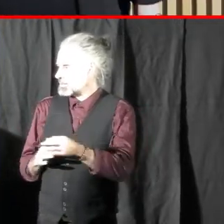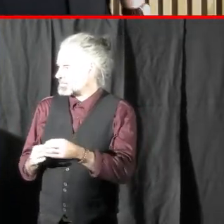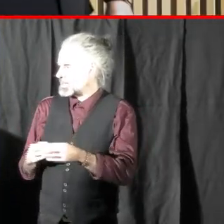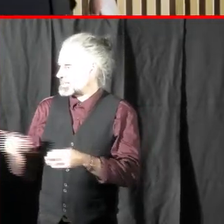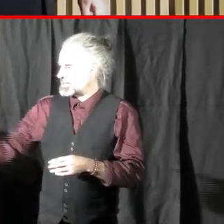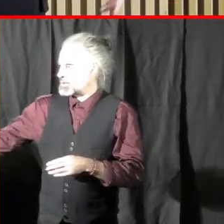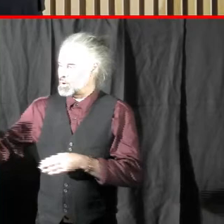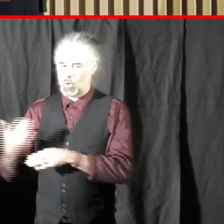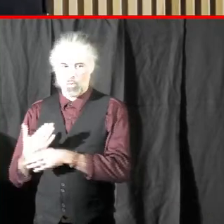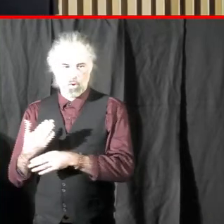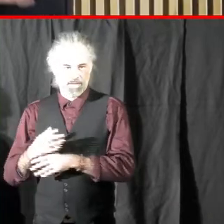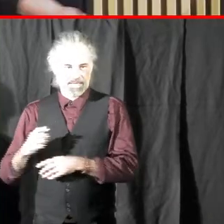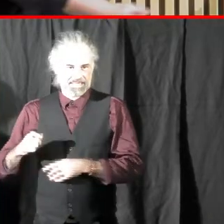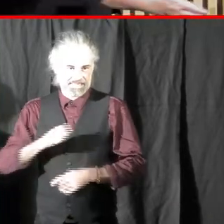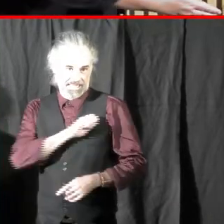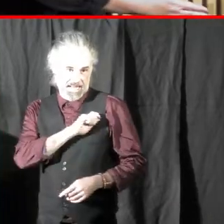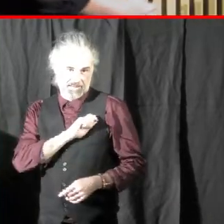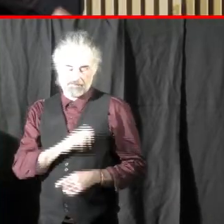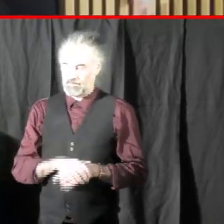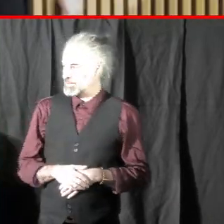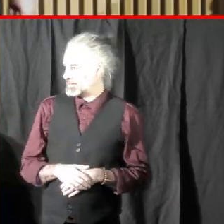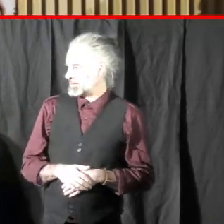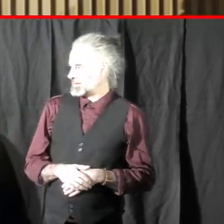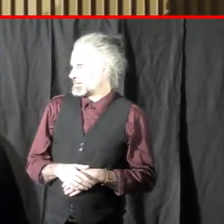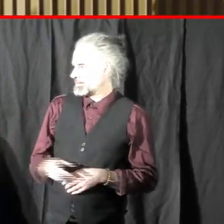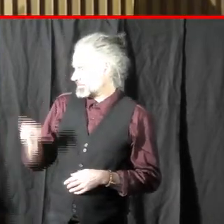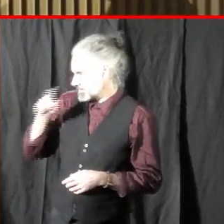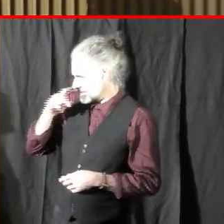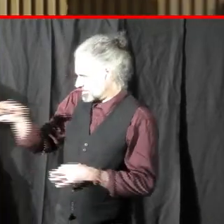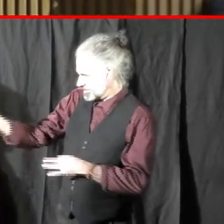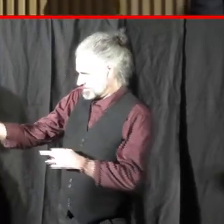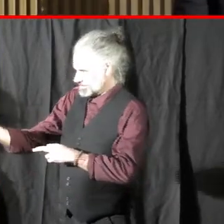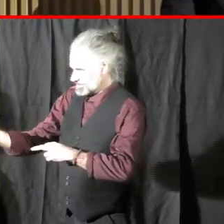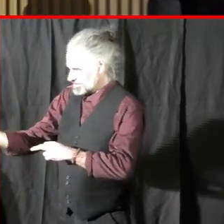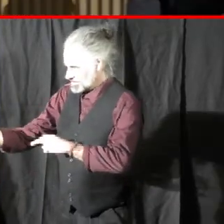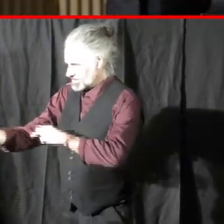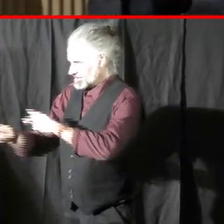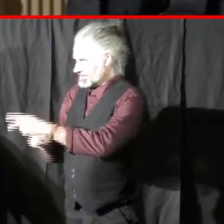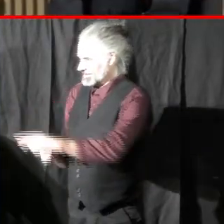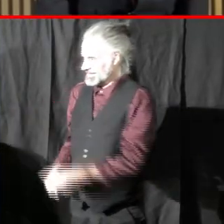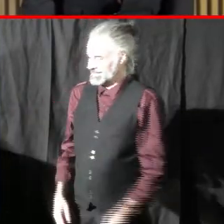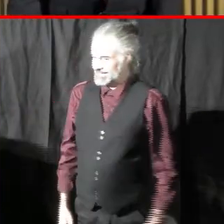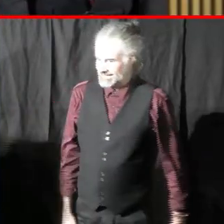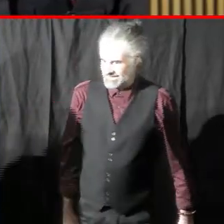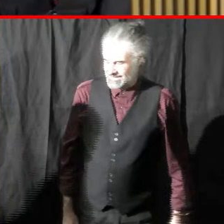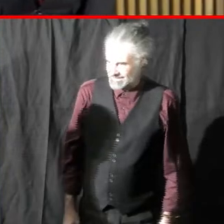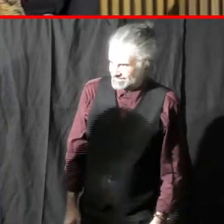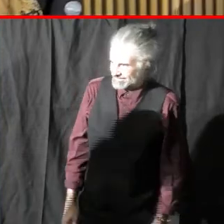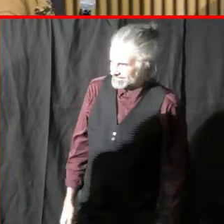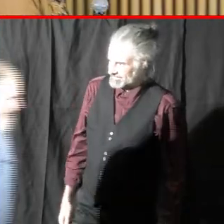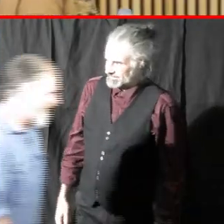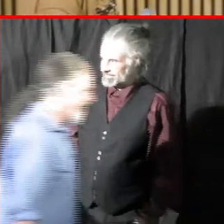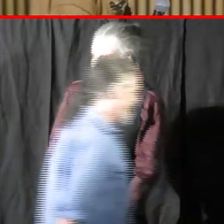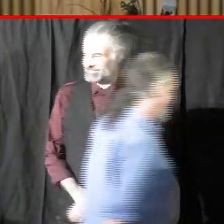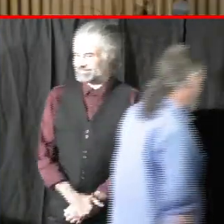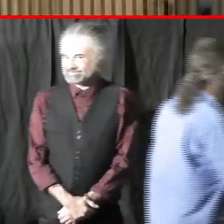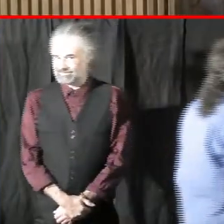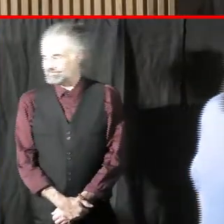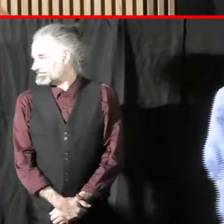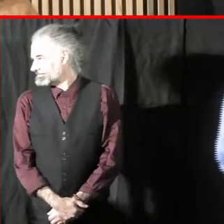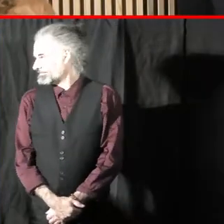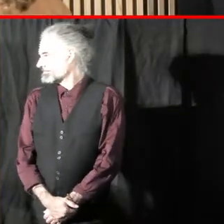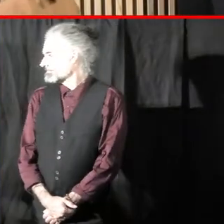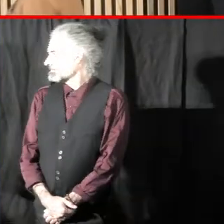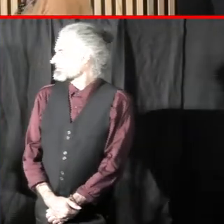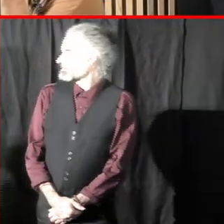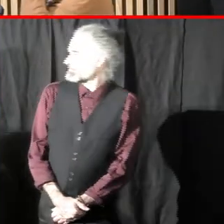worker. Okay, Candice, step in to Stefan's. Sorry to take your limelight. Yeah, that's all right. So we're going to